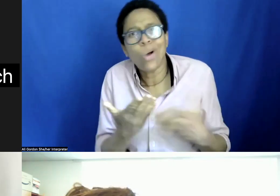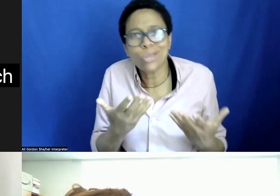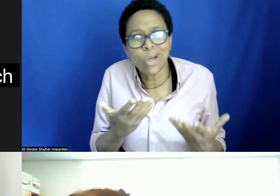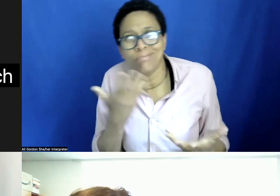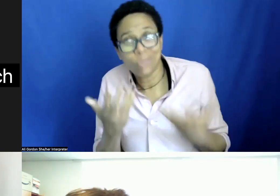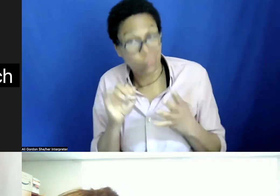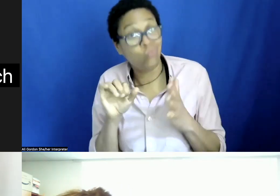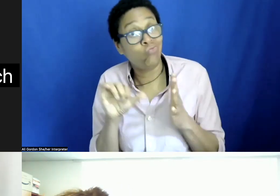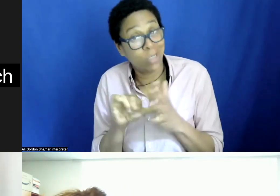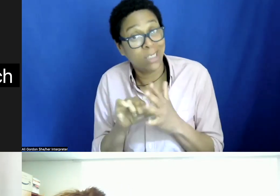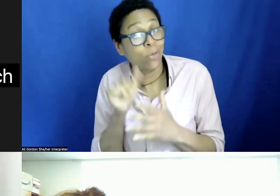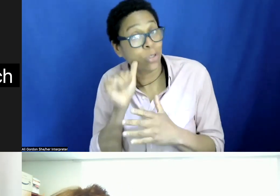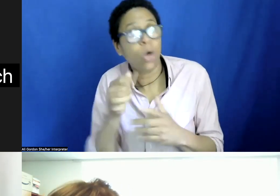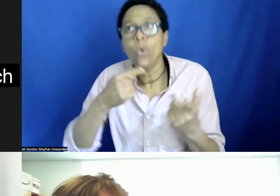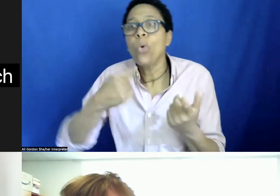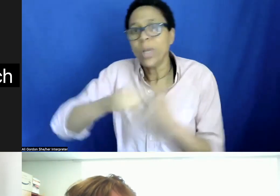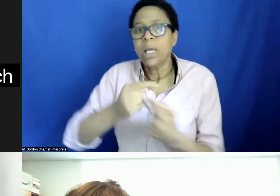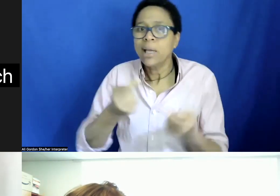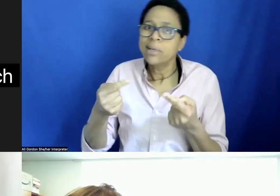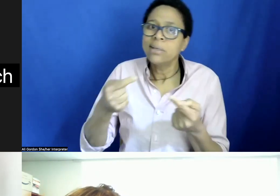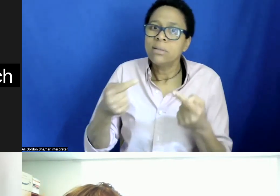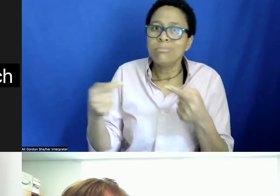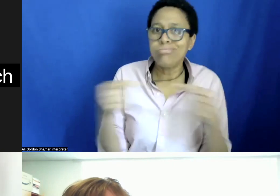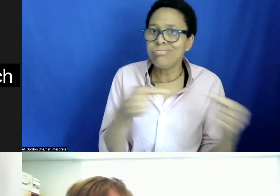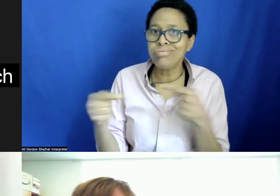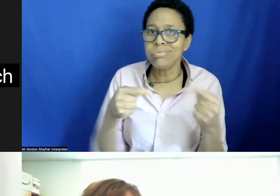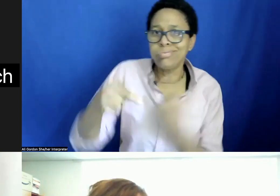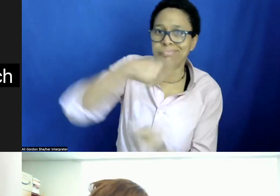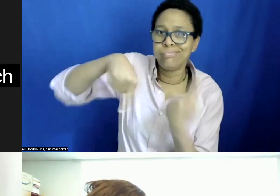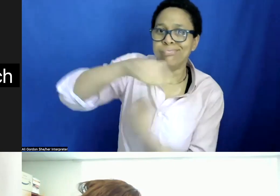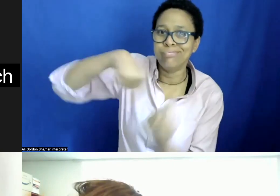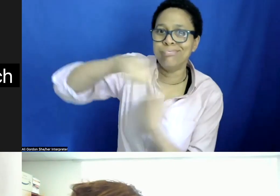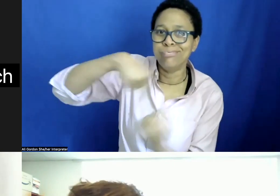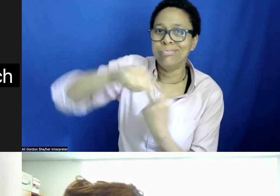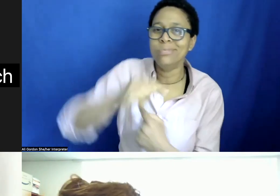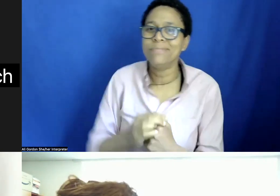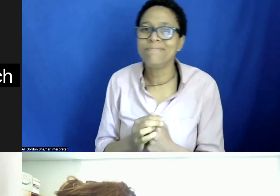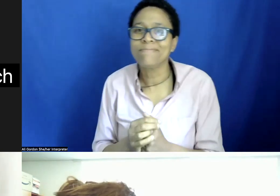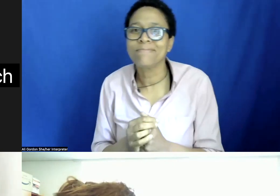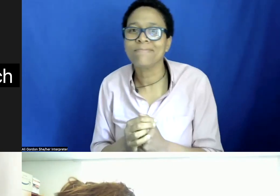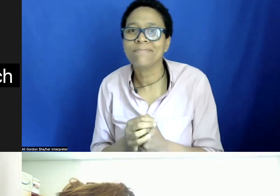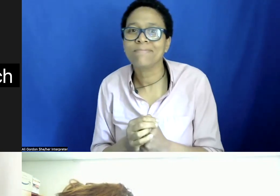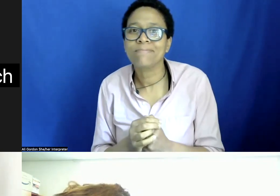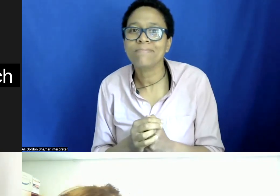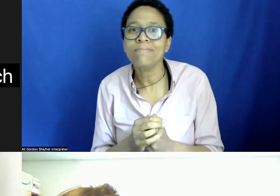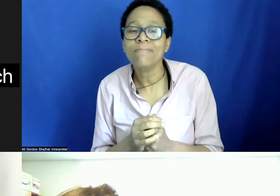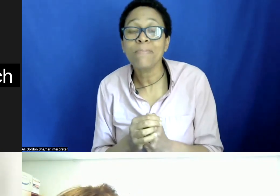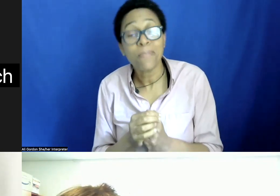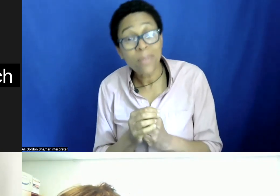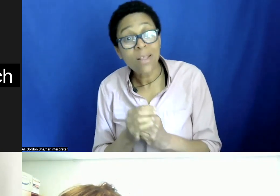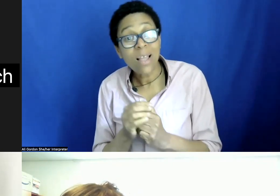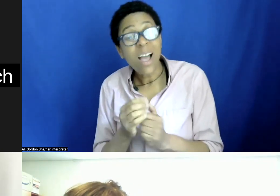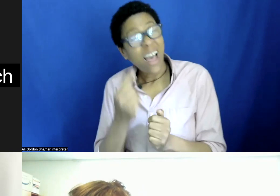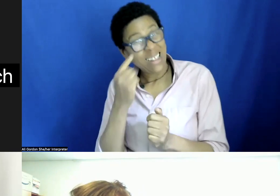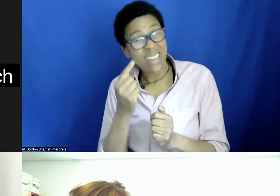probably span ourselves around in circles quite a lot. And maybe it kind of goes back to what Samantha and